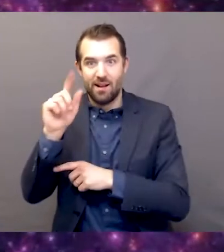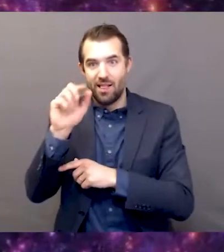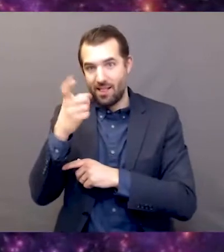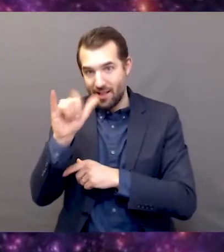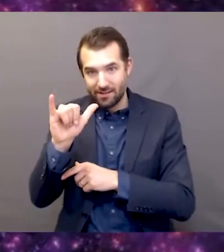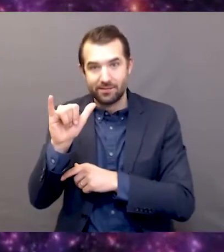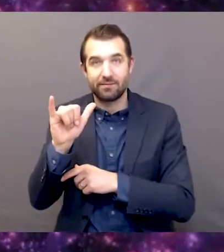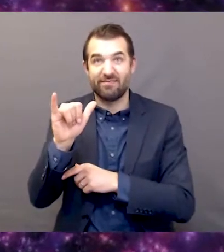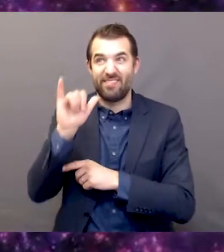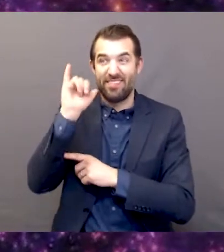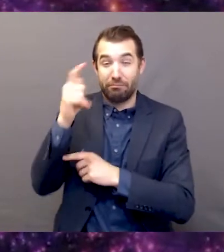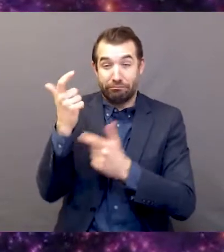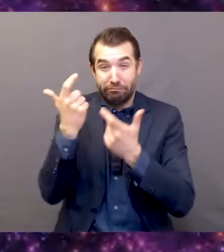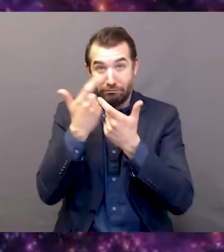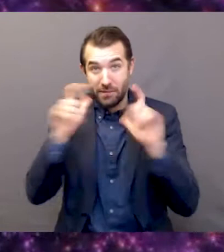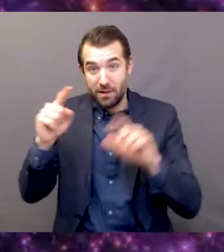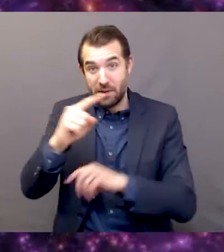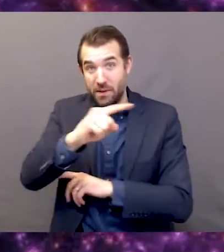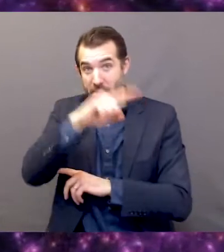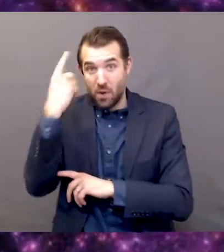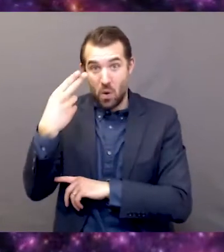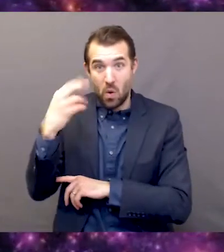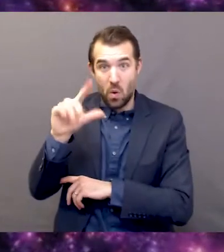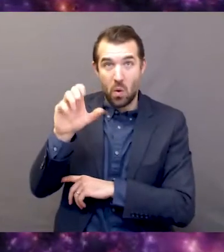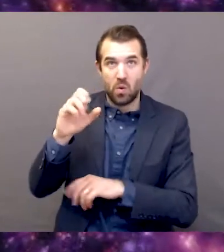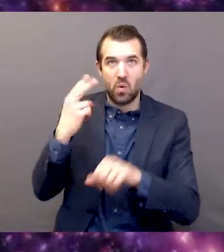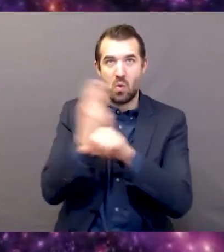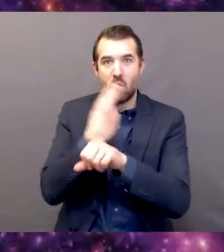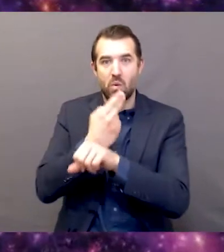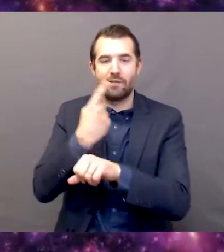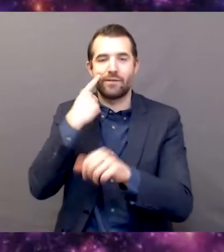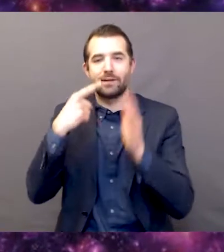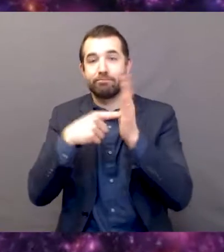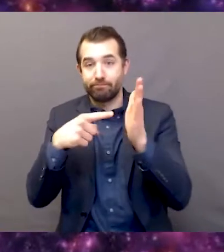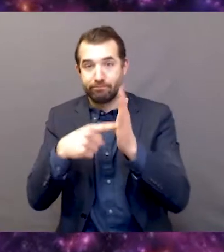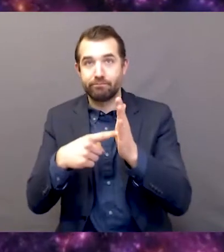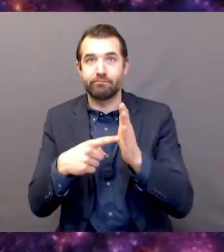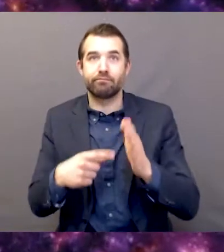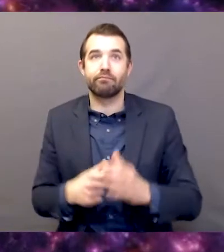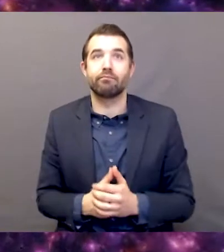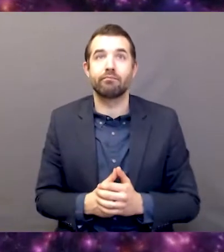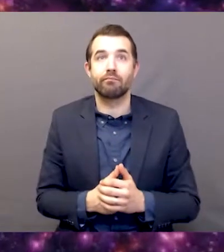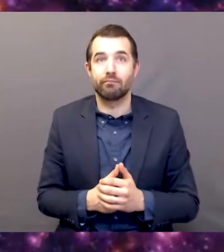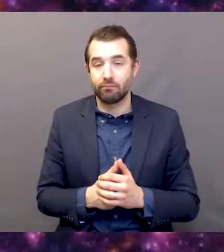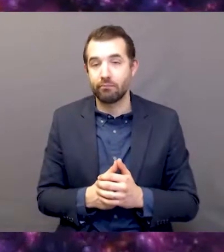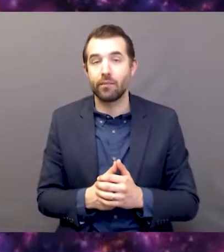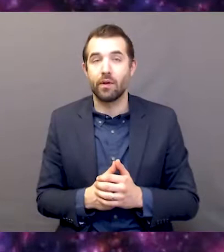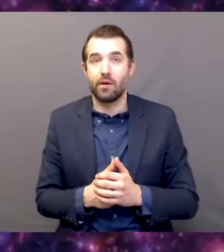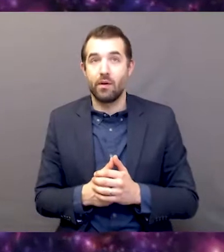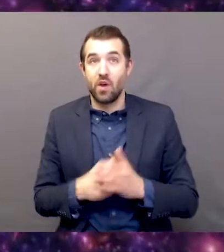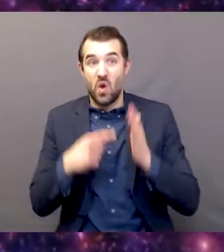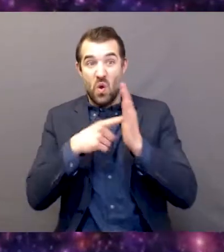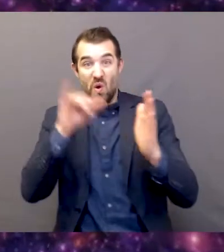a supermassive black hole that people used to model and to show